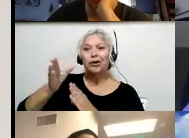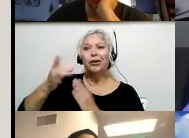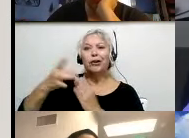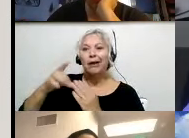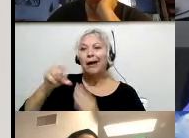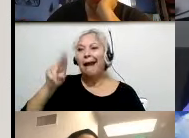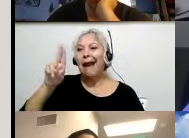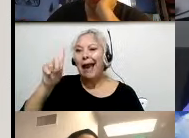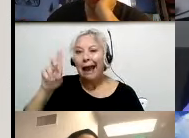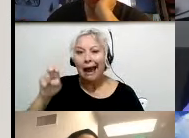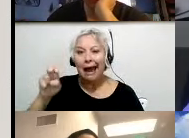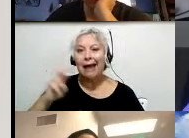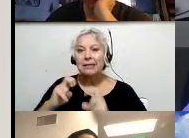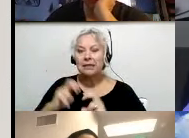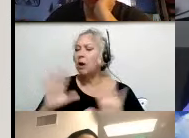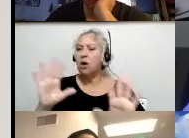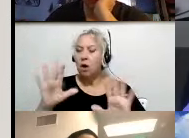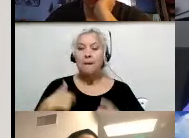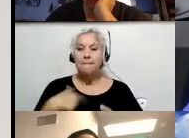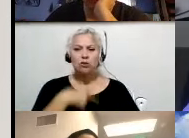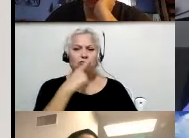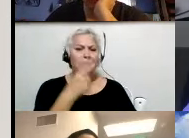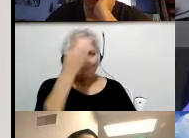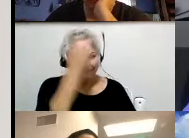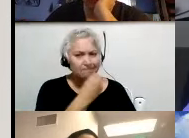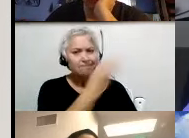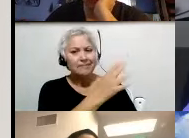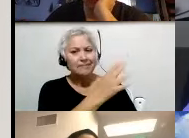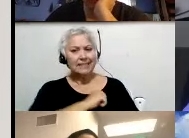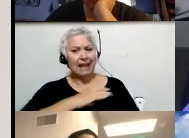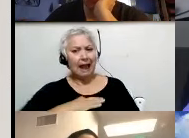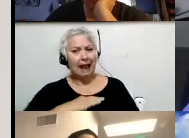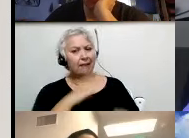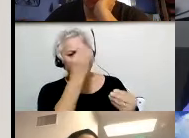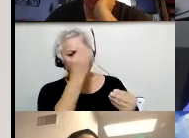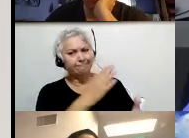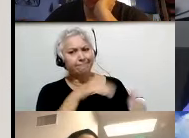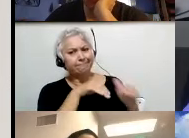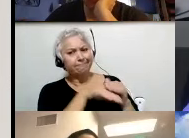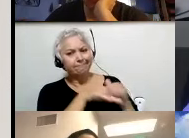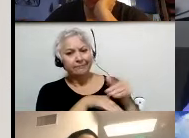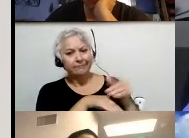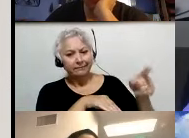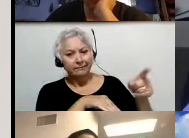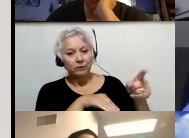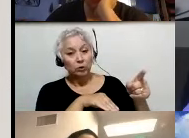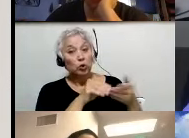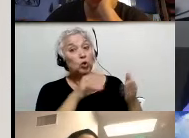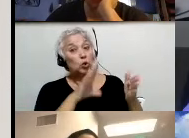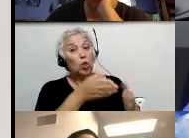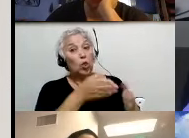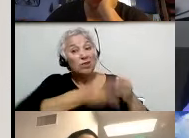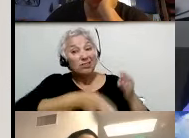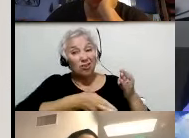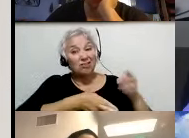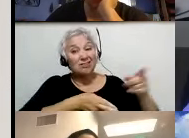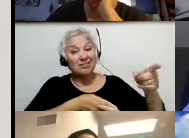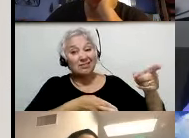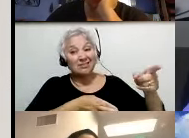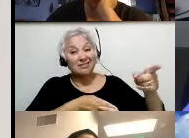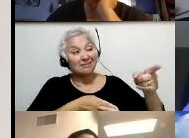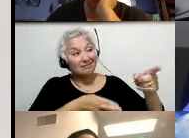the assessments. So we want to make sure that our special ed staff has access to our students, the results from